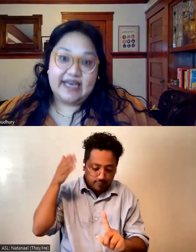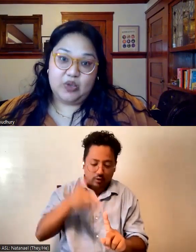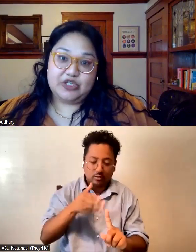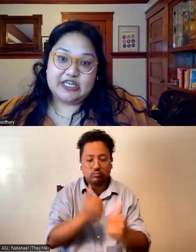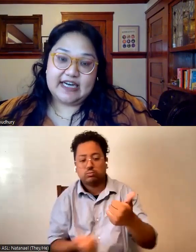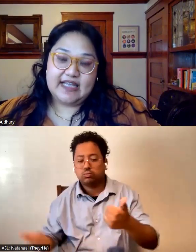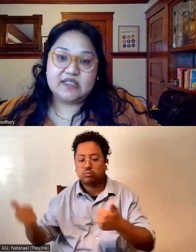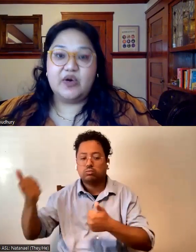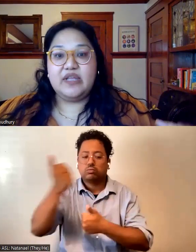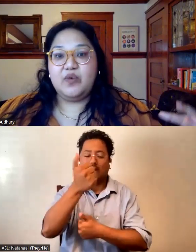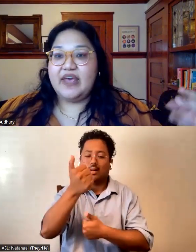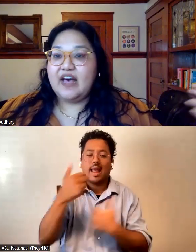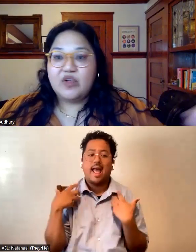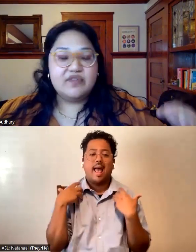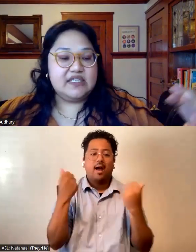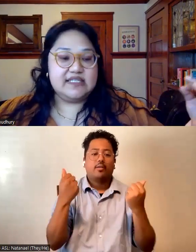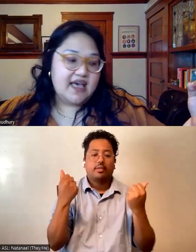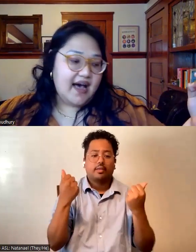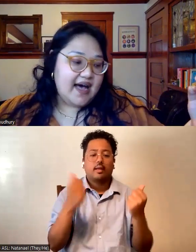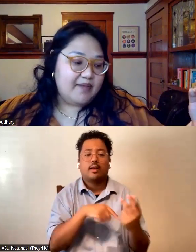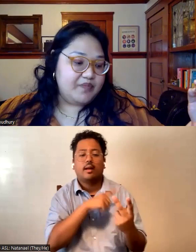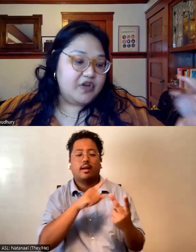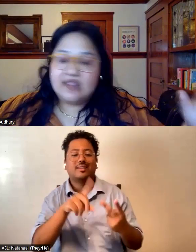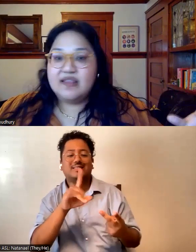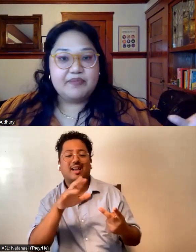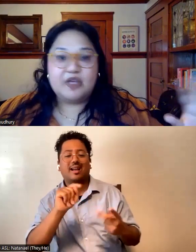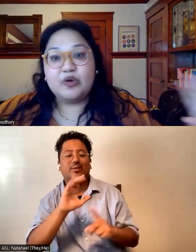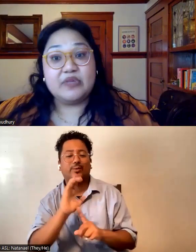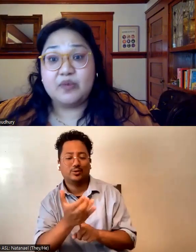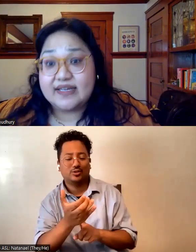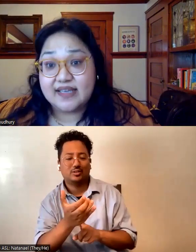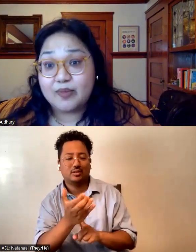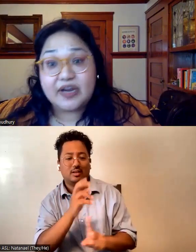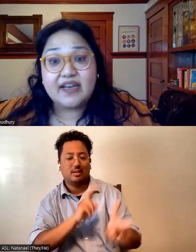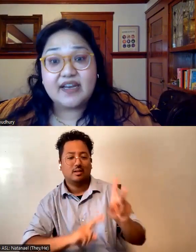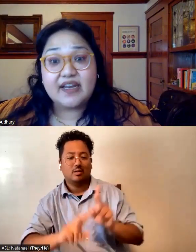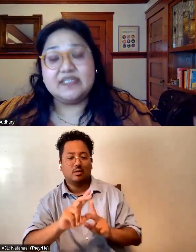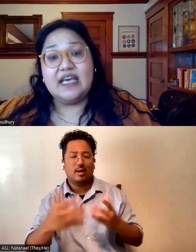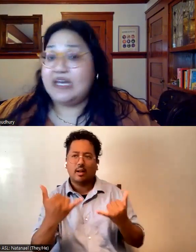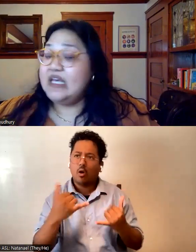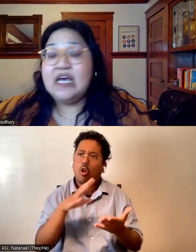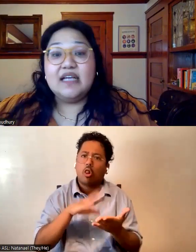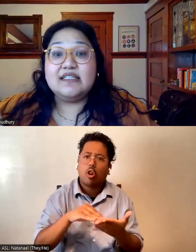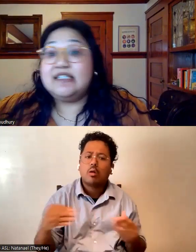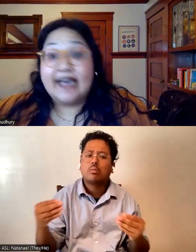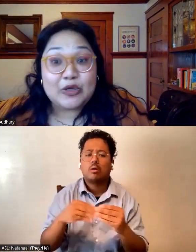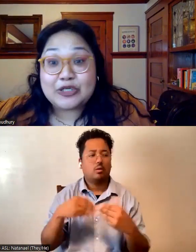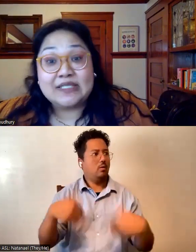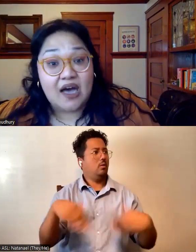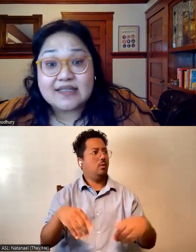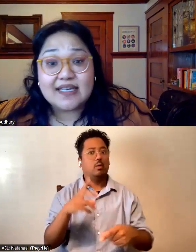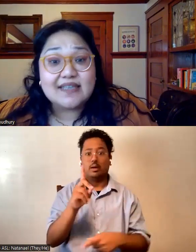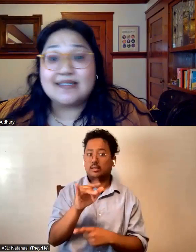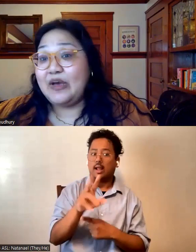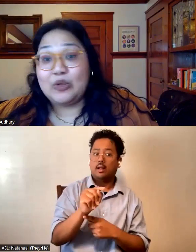And diet culture. And so like we have all of this, I think that people are really wising up right now and are saying like, diet culture